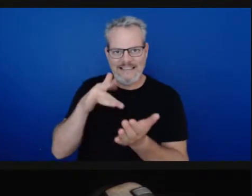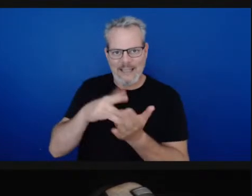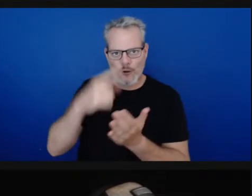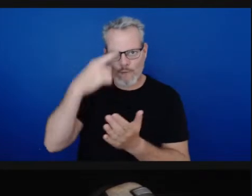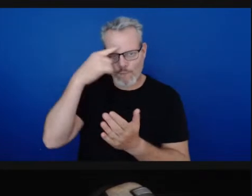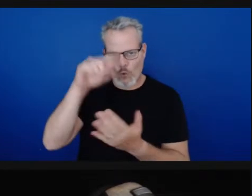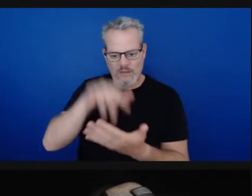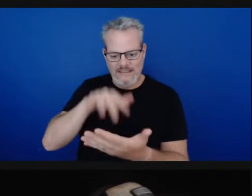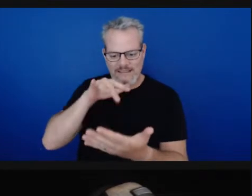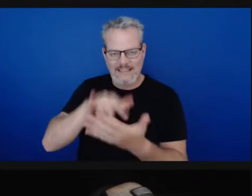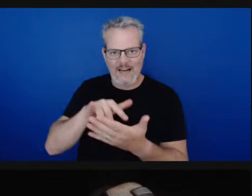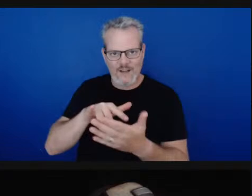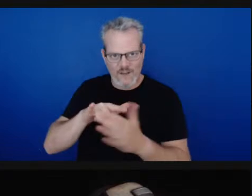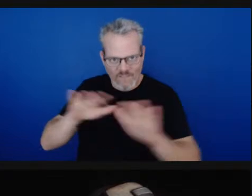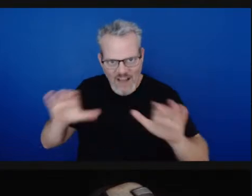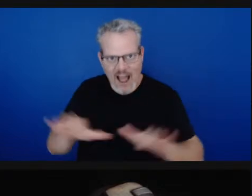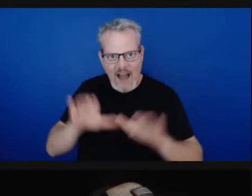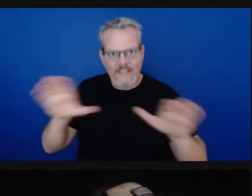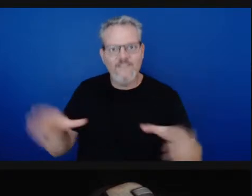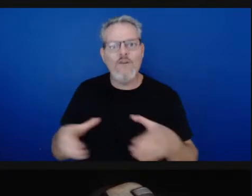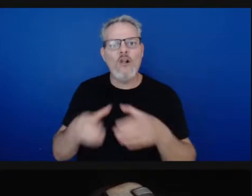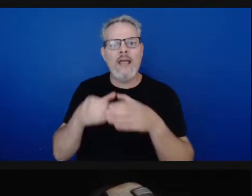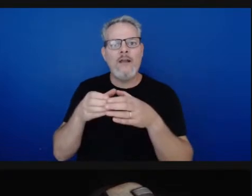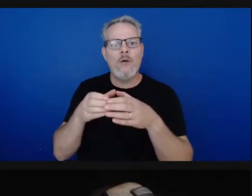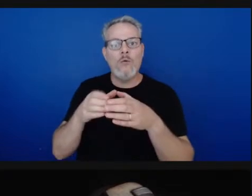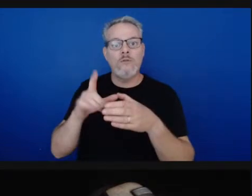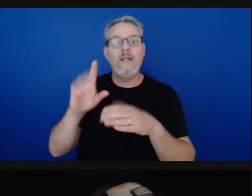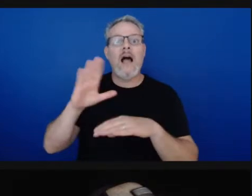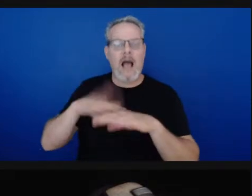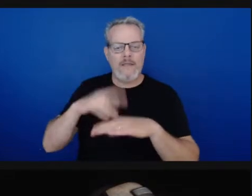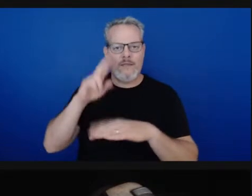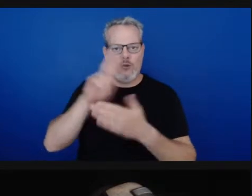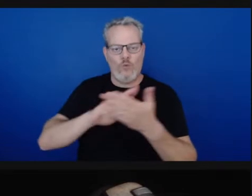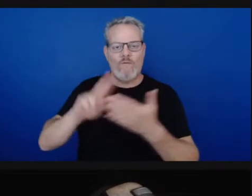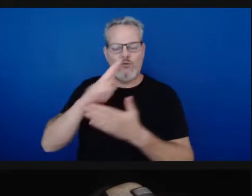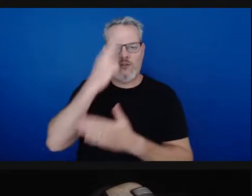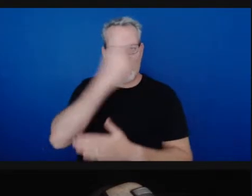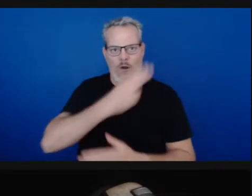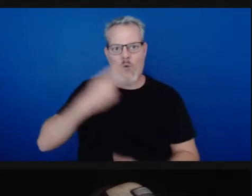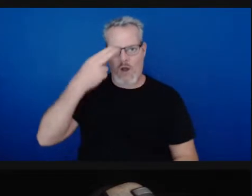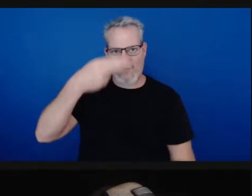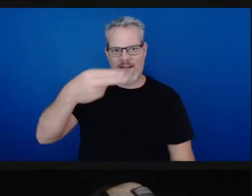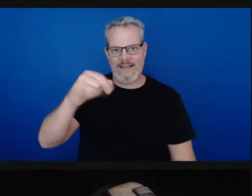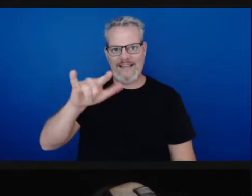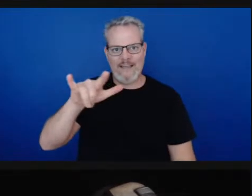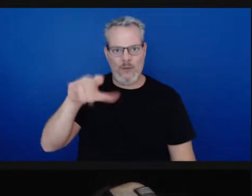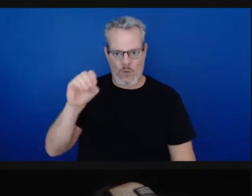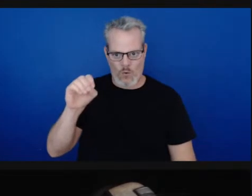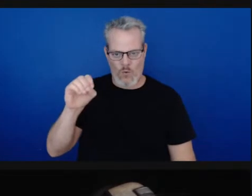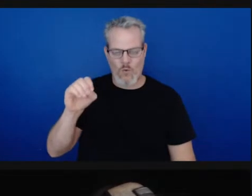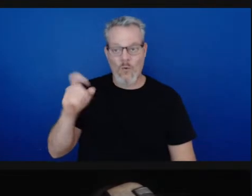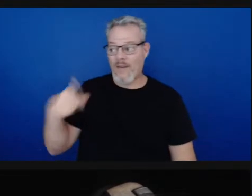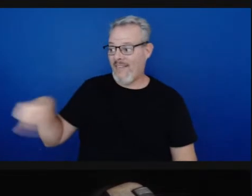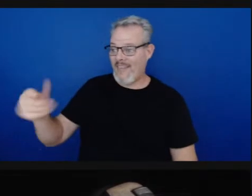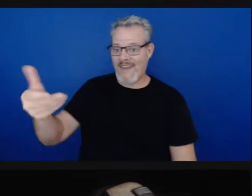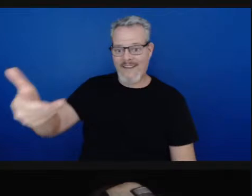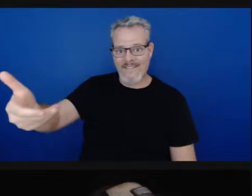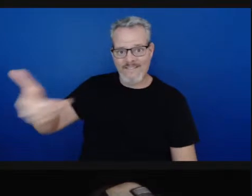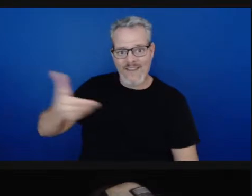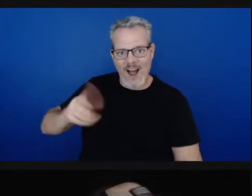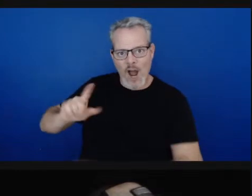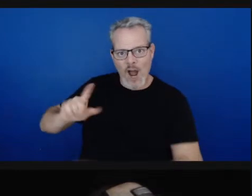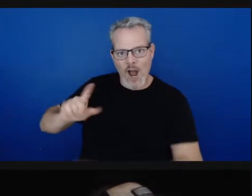Volcanoes. And they are based out of the University of Hawaii at Hilo, where they invite school groups